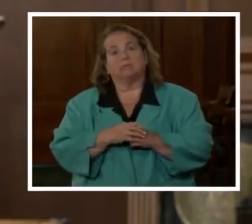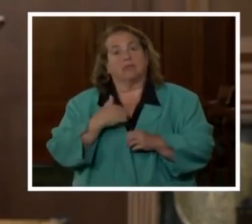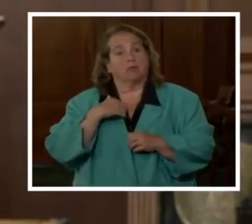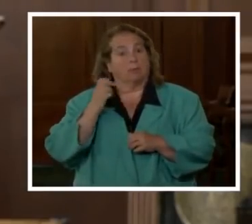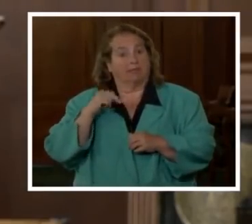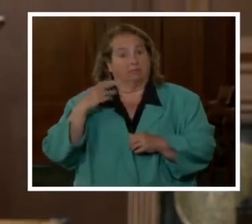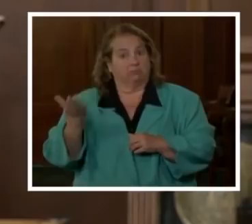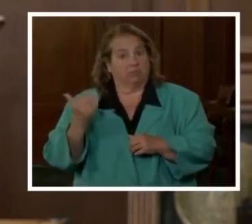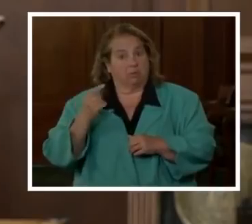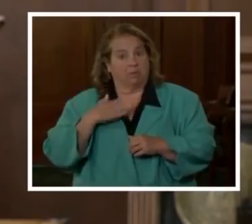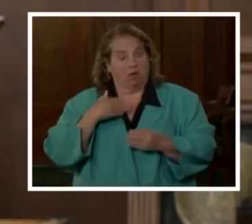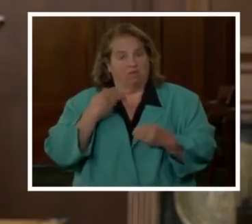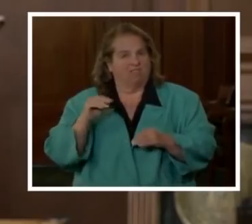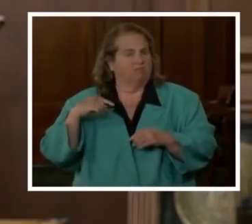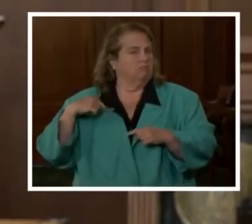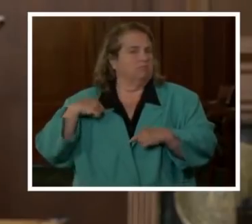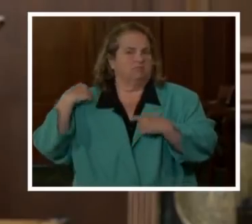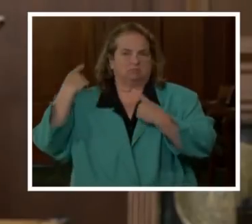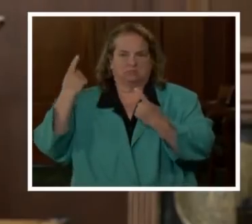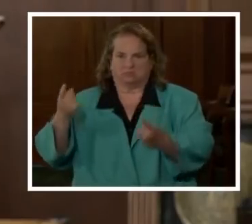been there ever since,